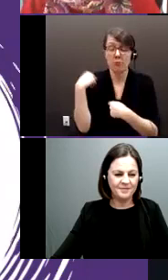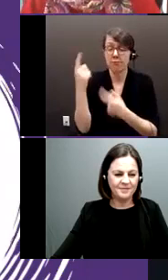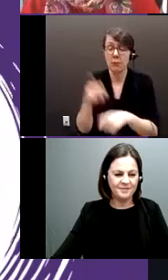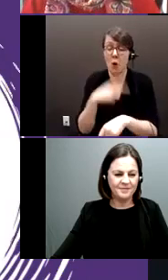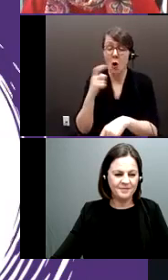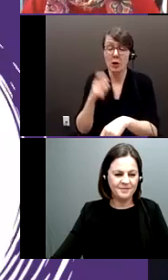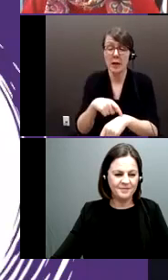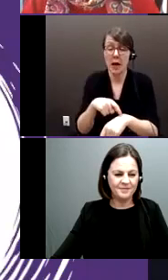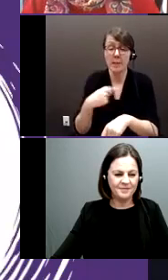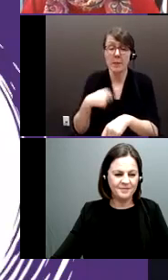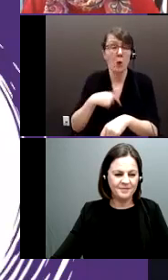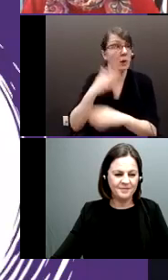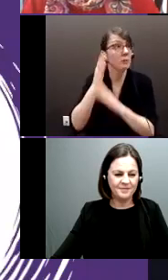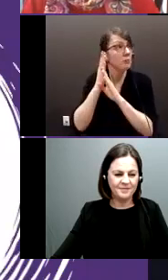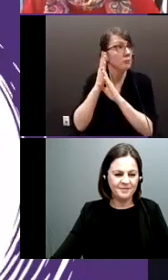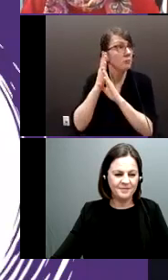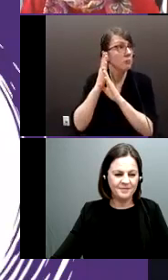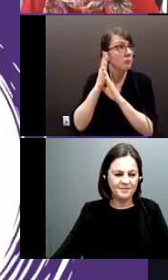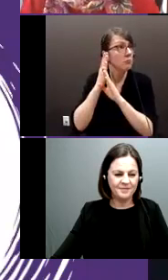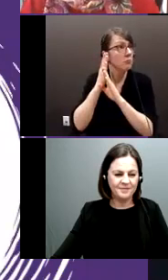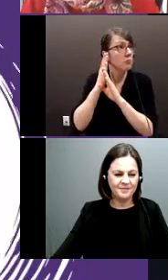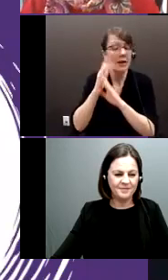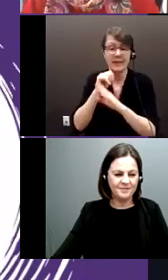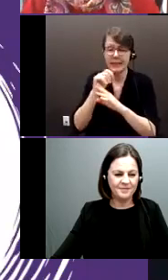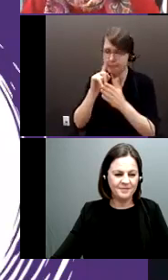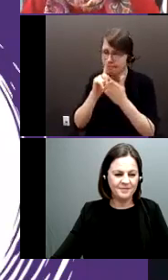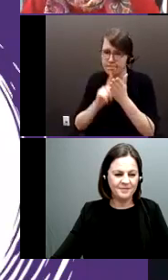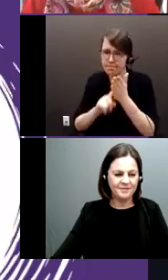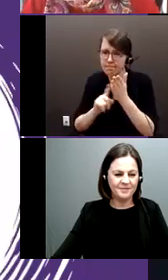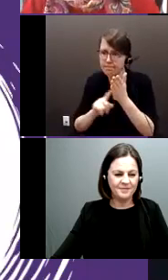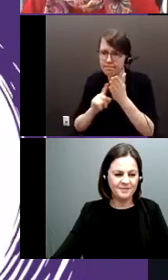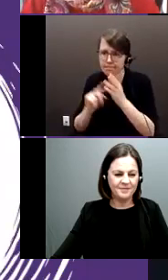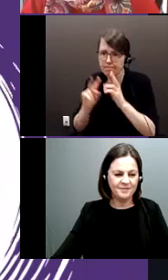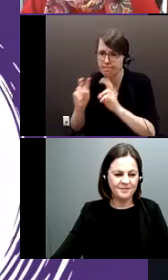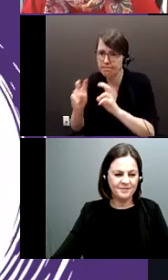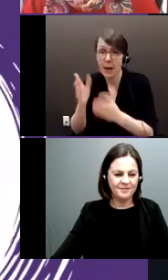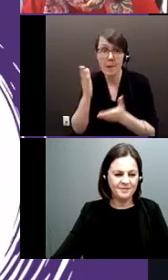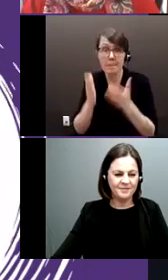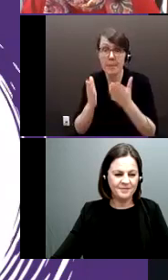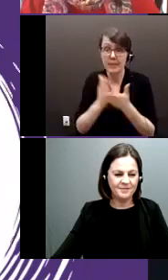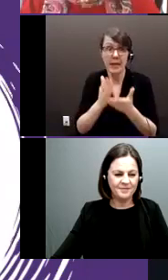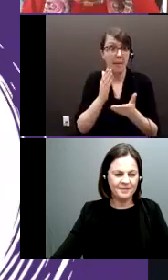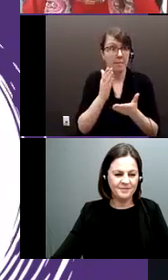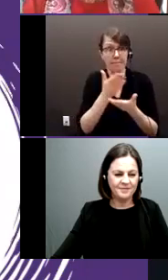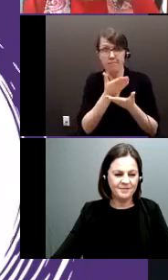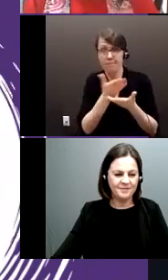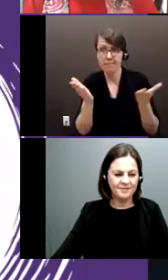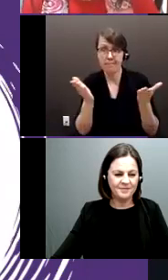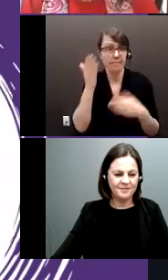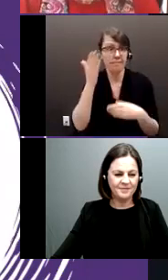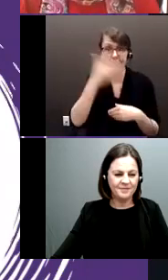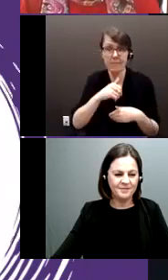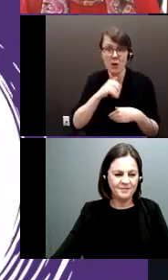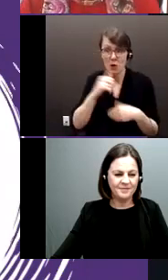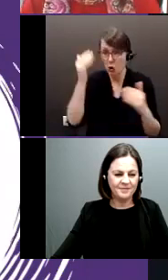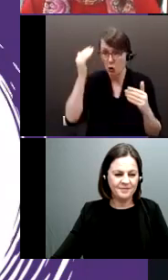sand. And maybe we weren't aware of what was going on. And maybe we were aware,